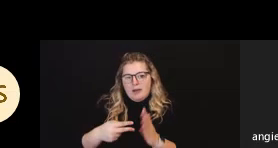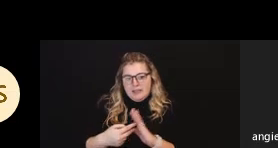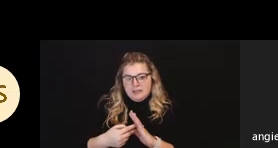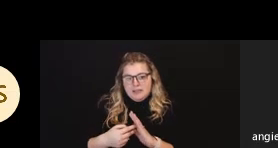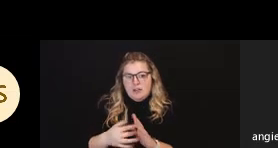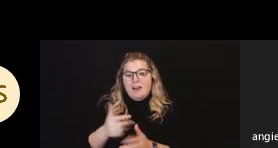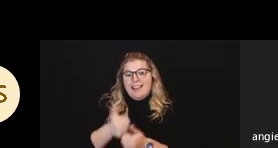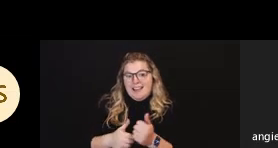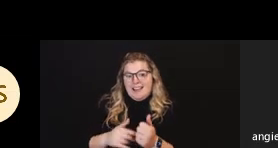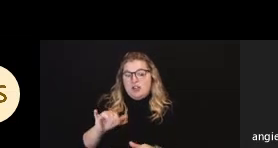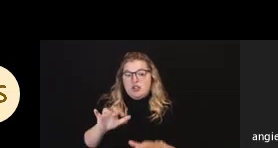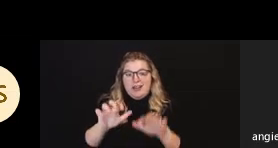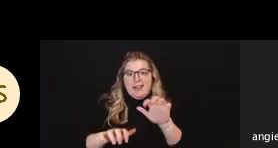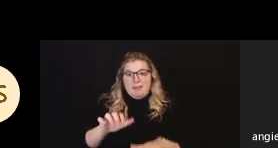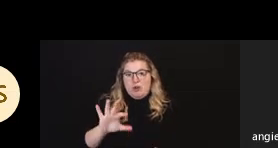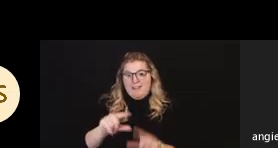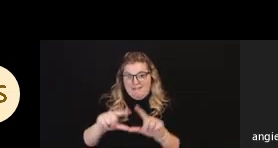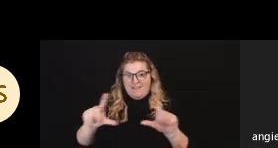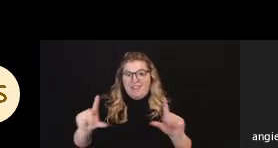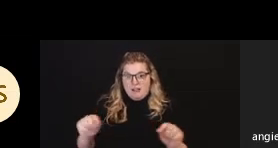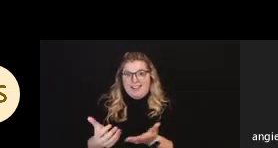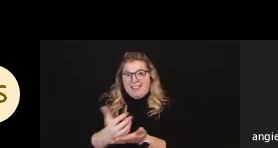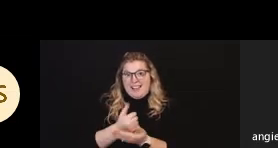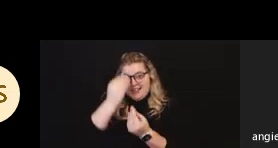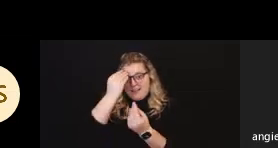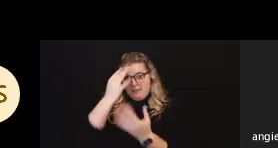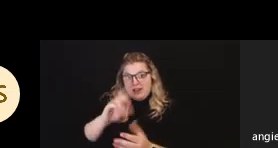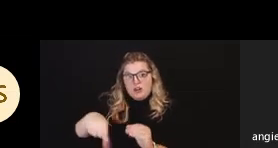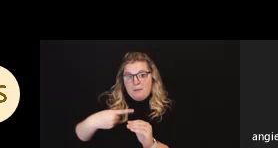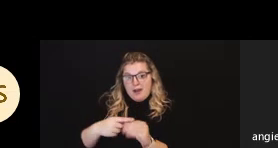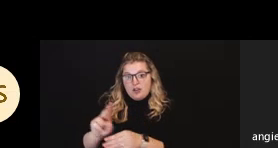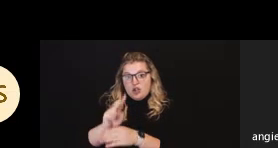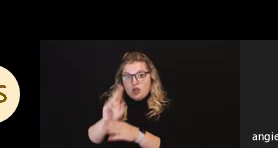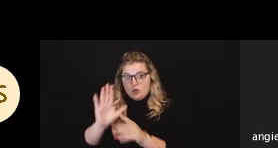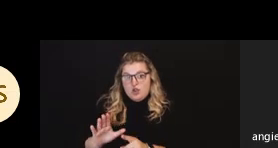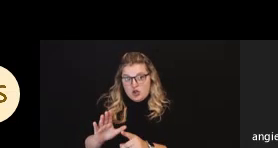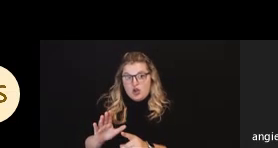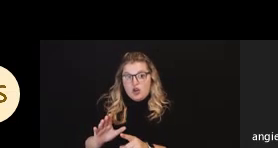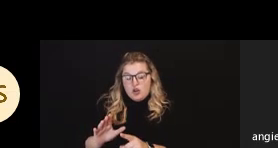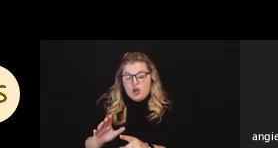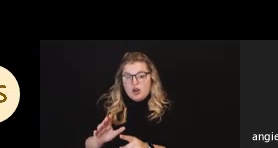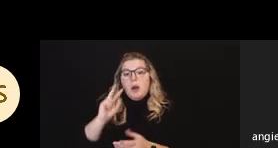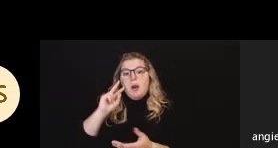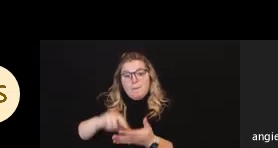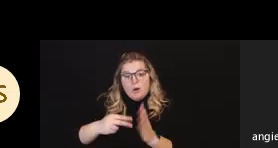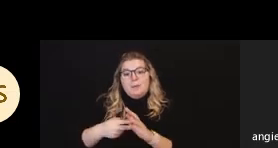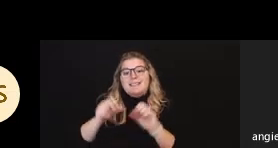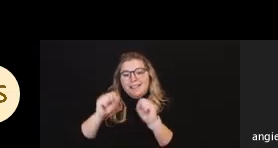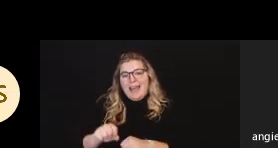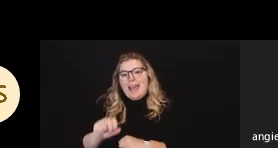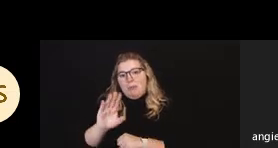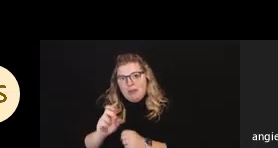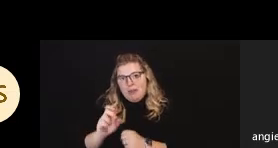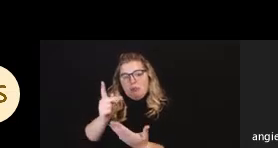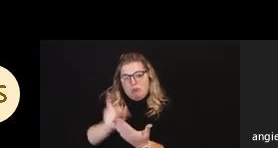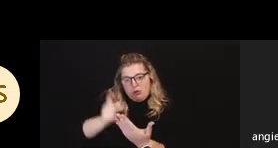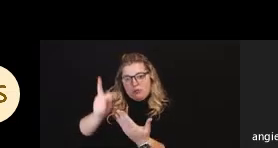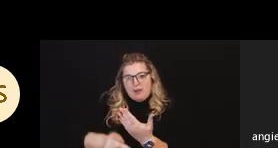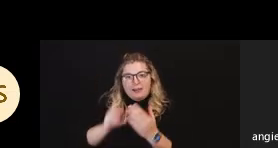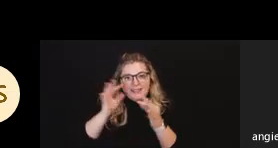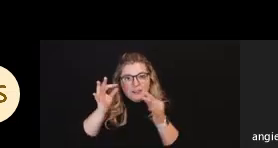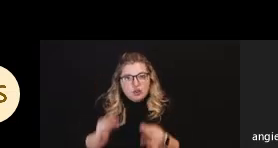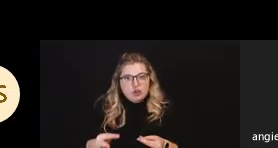each input field collecting information about the user can be programmatically determined. So this